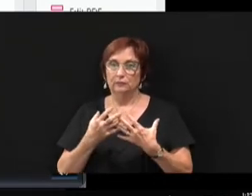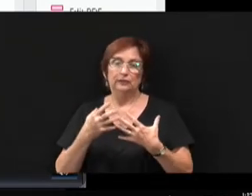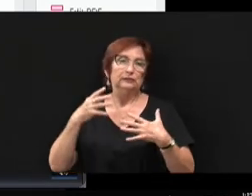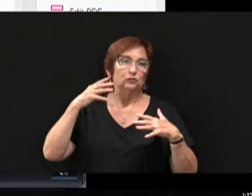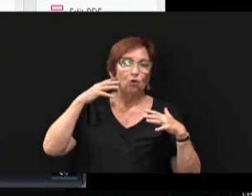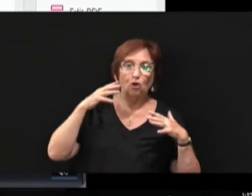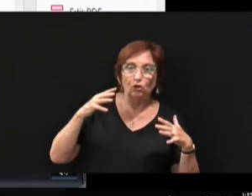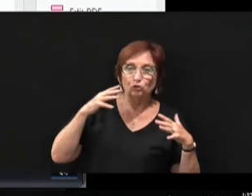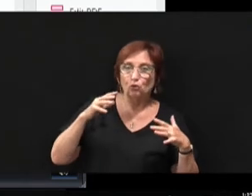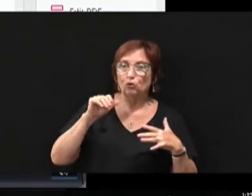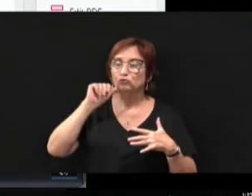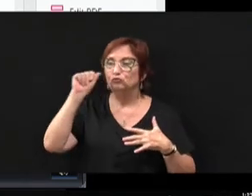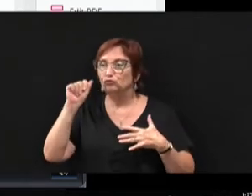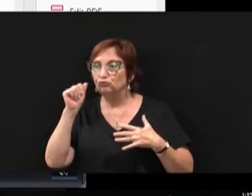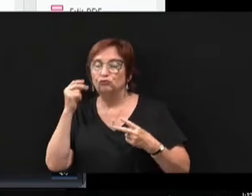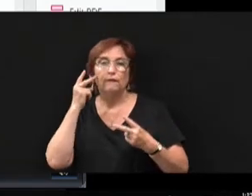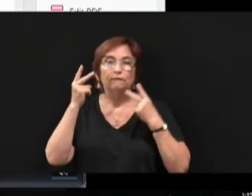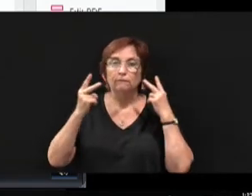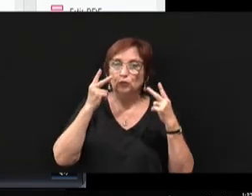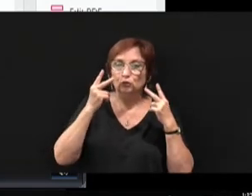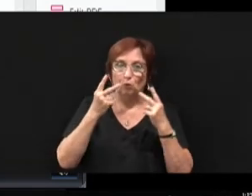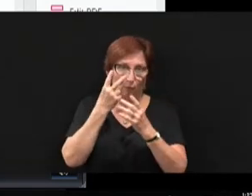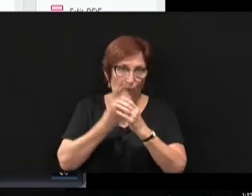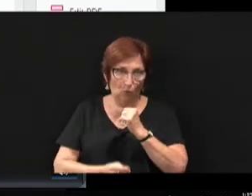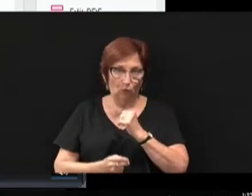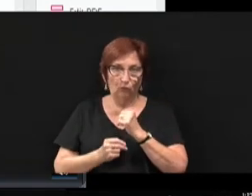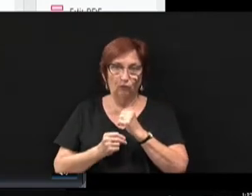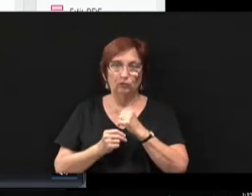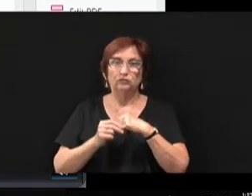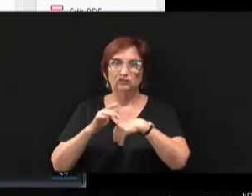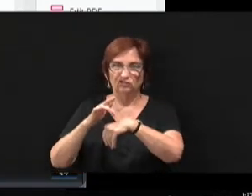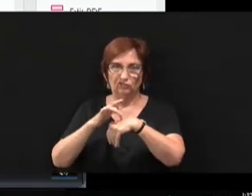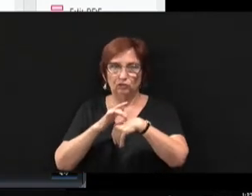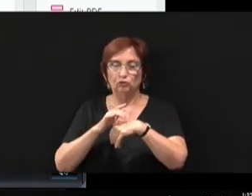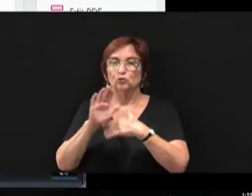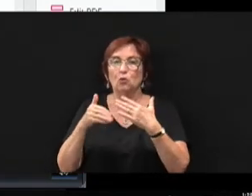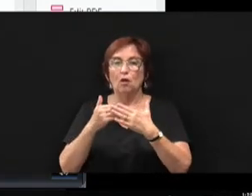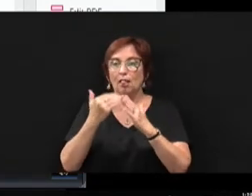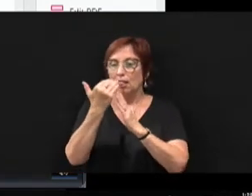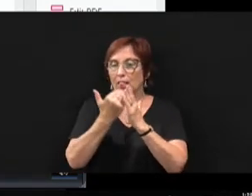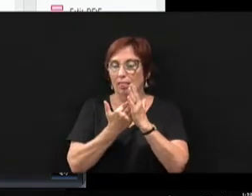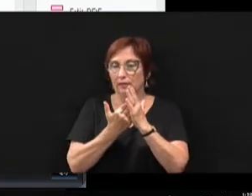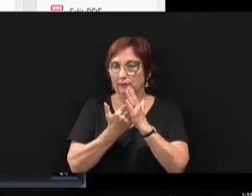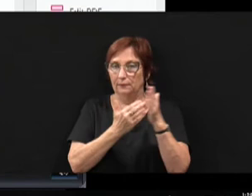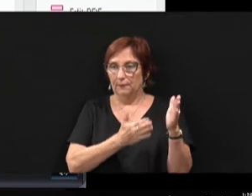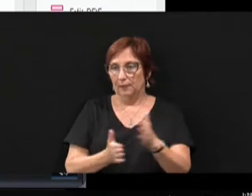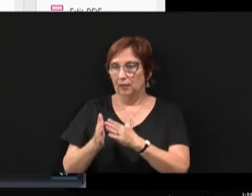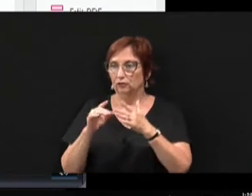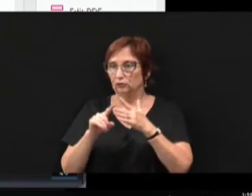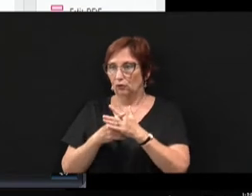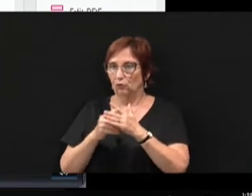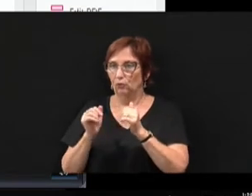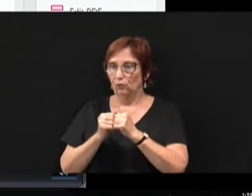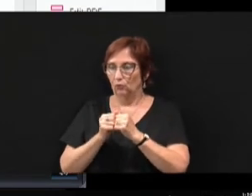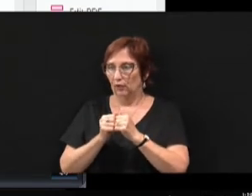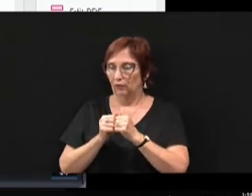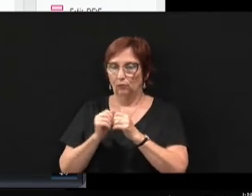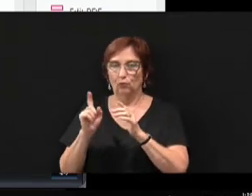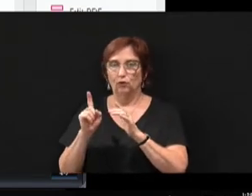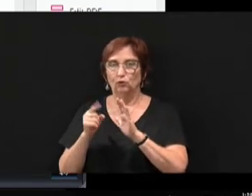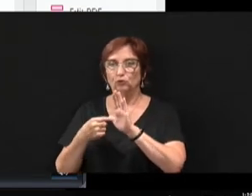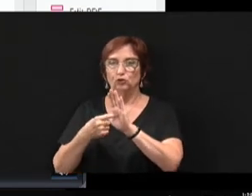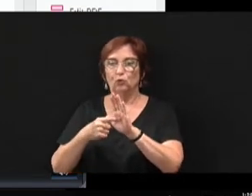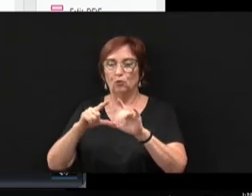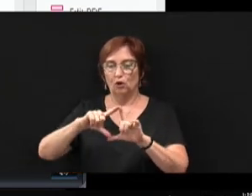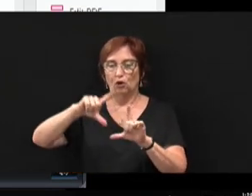we teach it. So all lesson plans start out with a visual drill, which is where you show a card, you